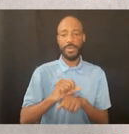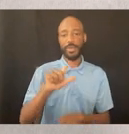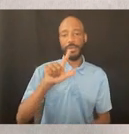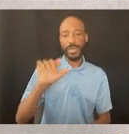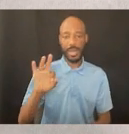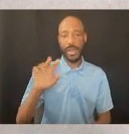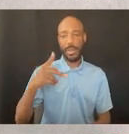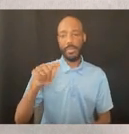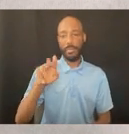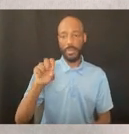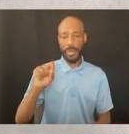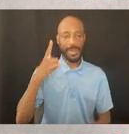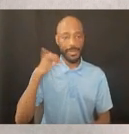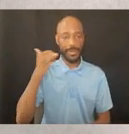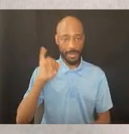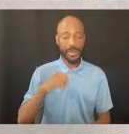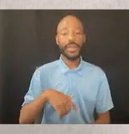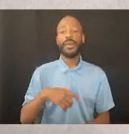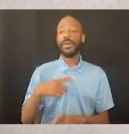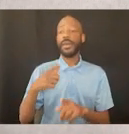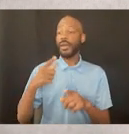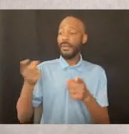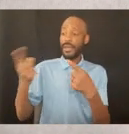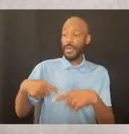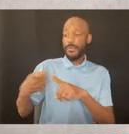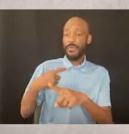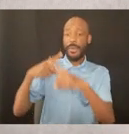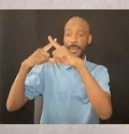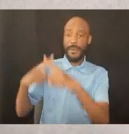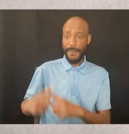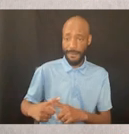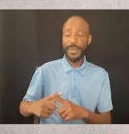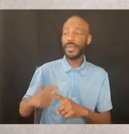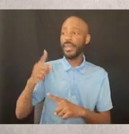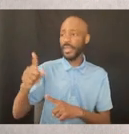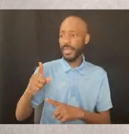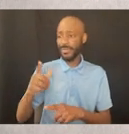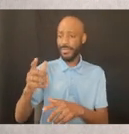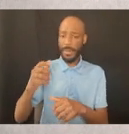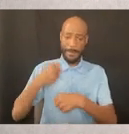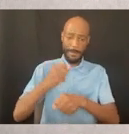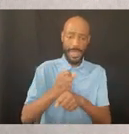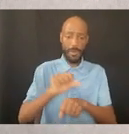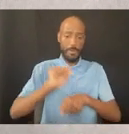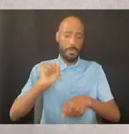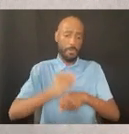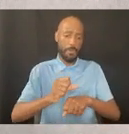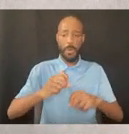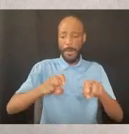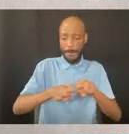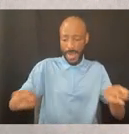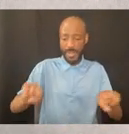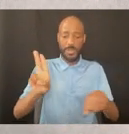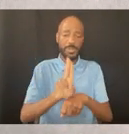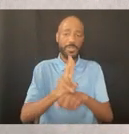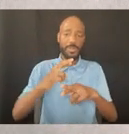coming back to the U.S. from Amsterdam, he built a workbench with recycled wood and got to creating. In 2012,